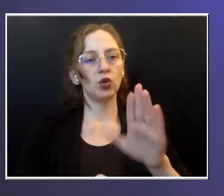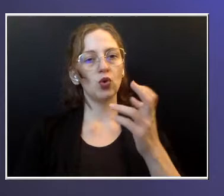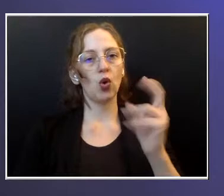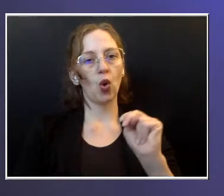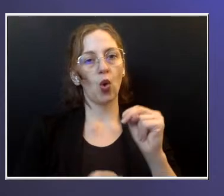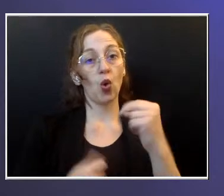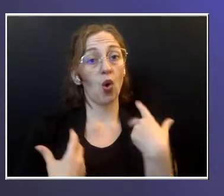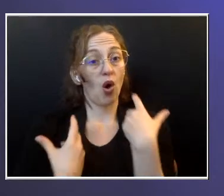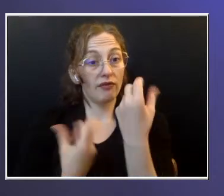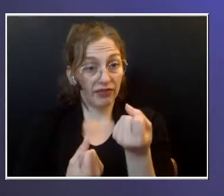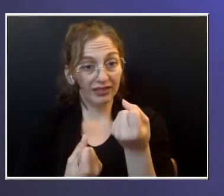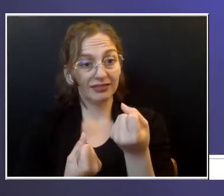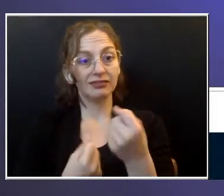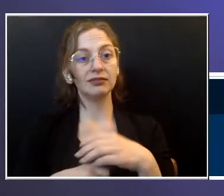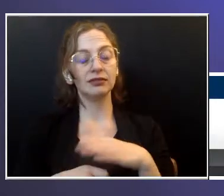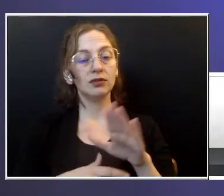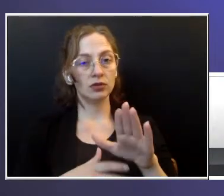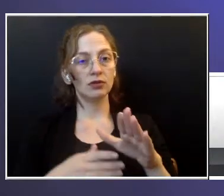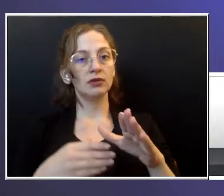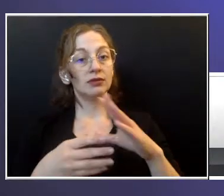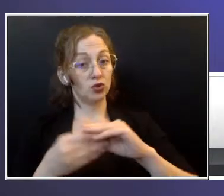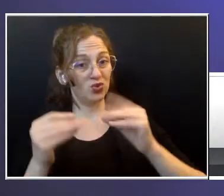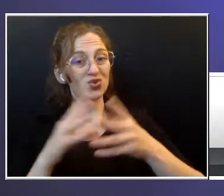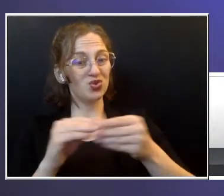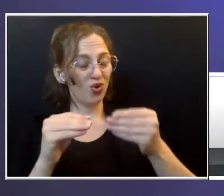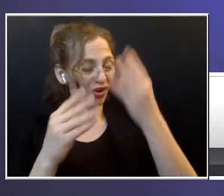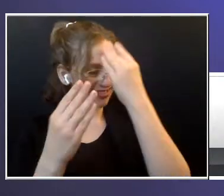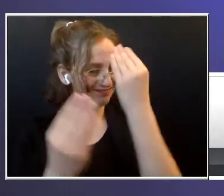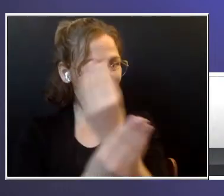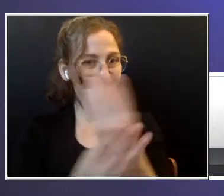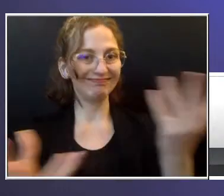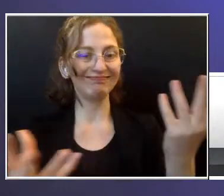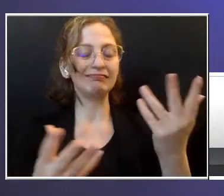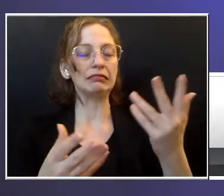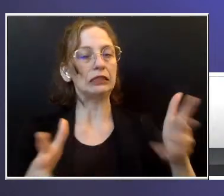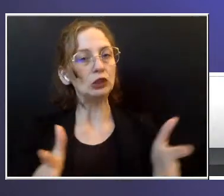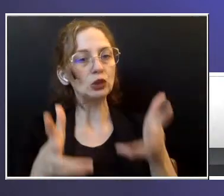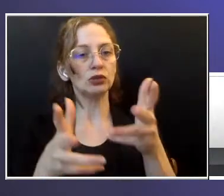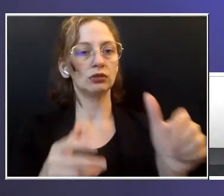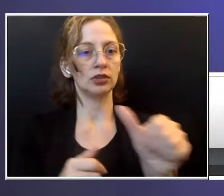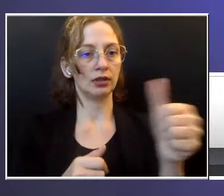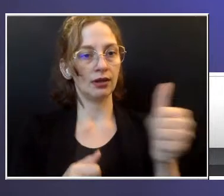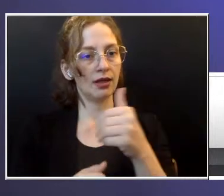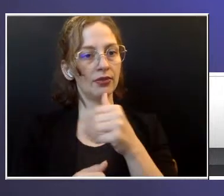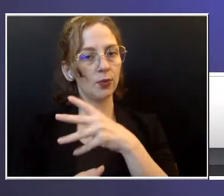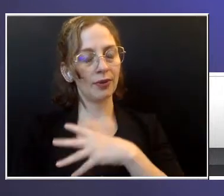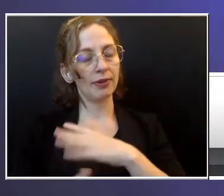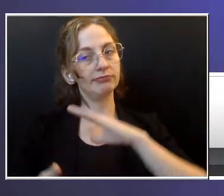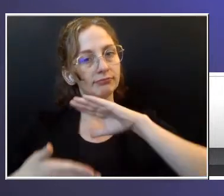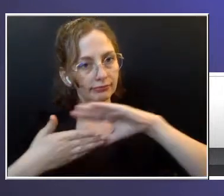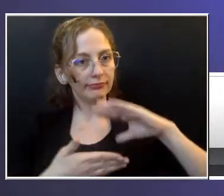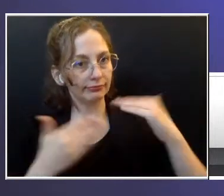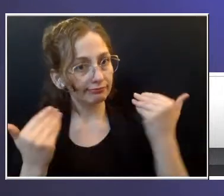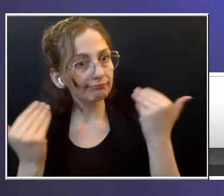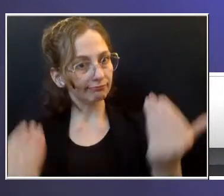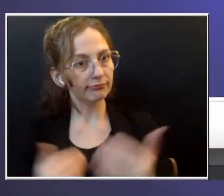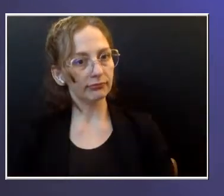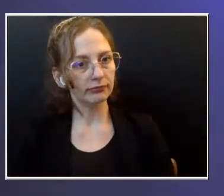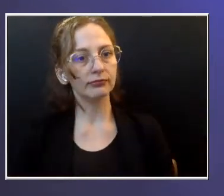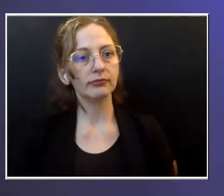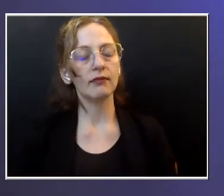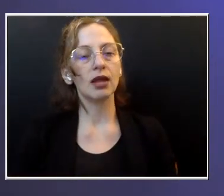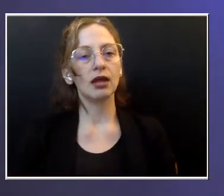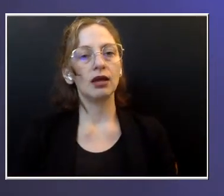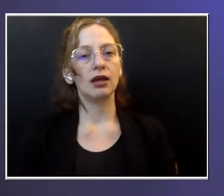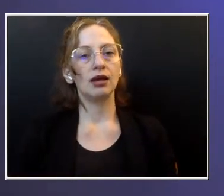other women to have their mammograms, and encouraging other women to be willing to stand up and